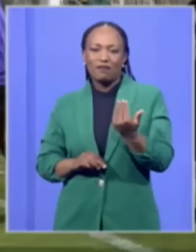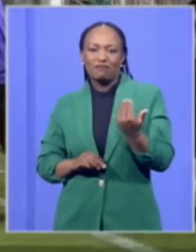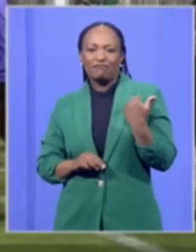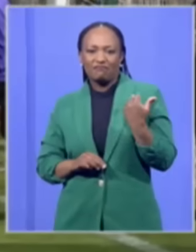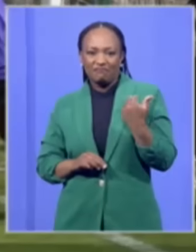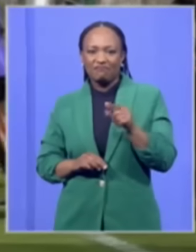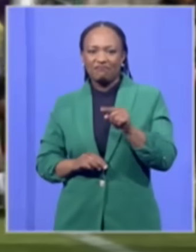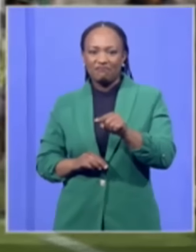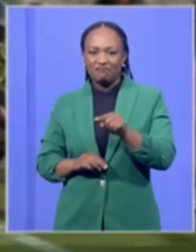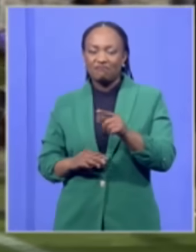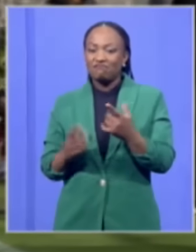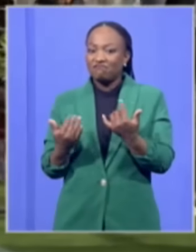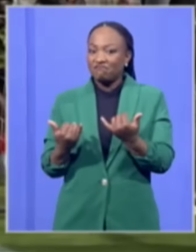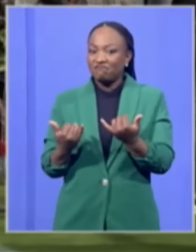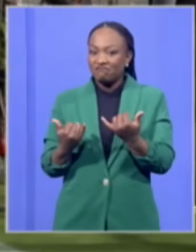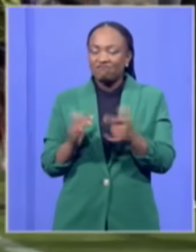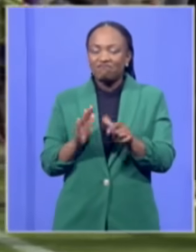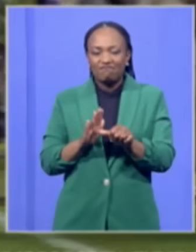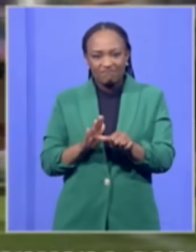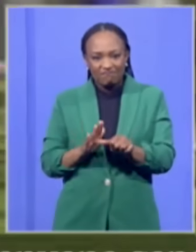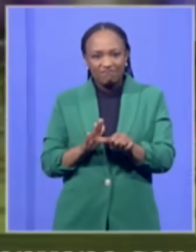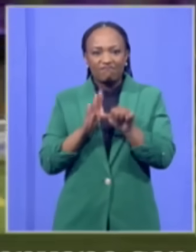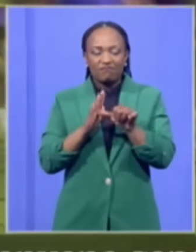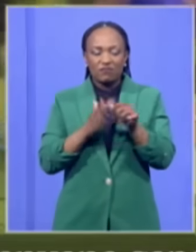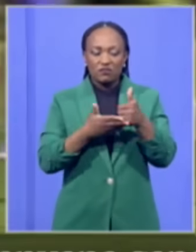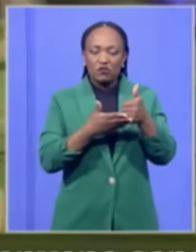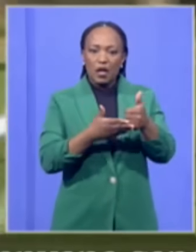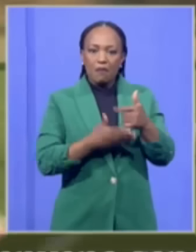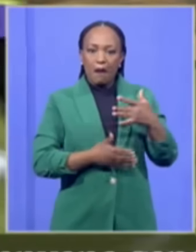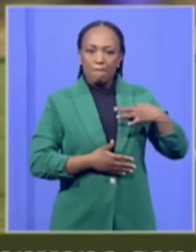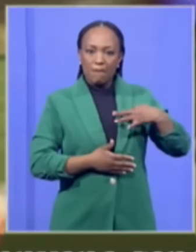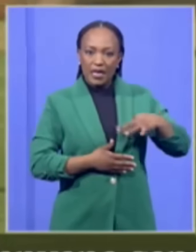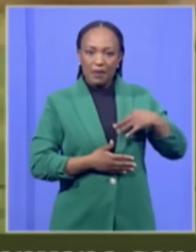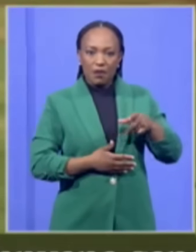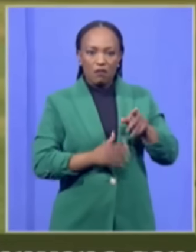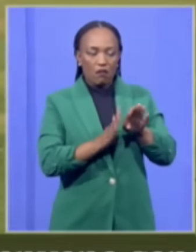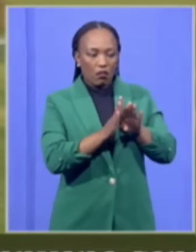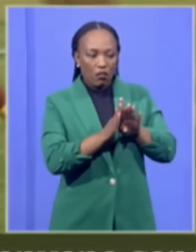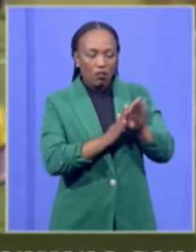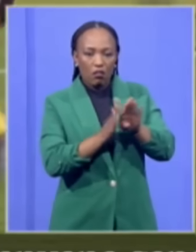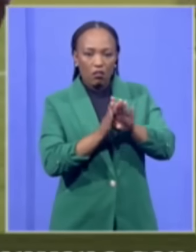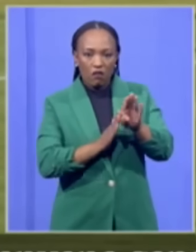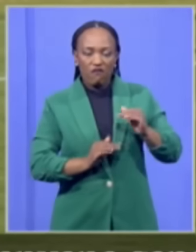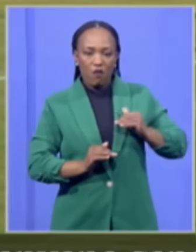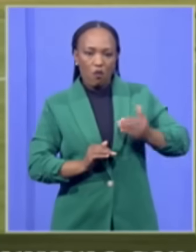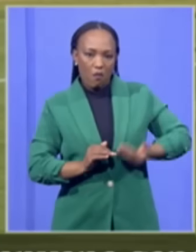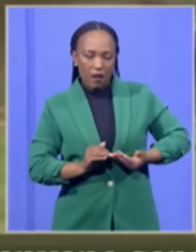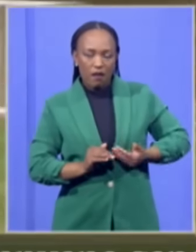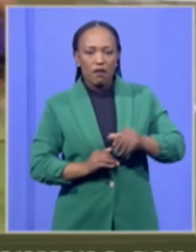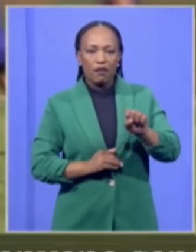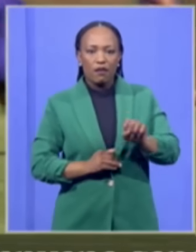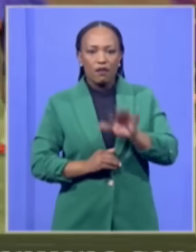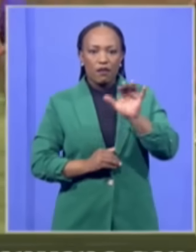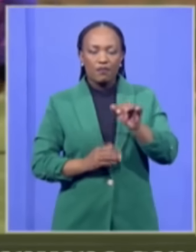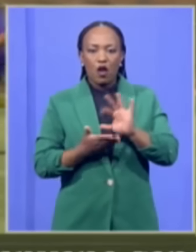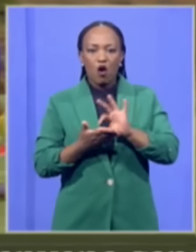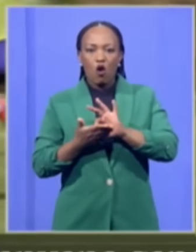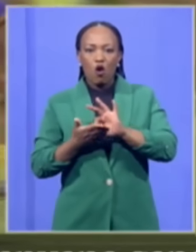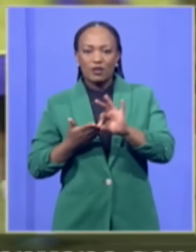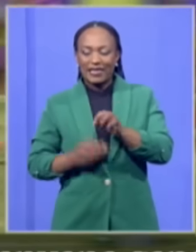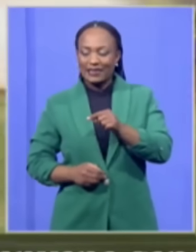2009 gomme e bile bohlokwa go hlabolla le go tšwetša pele kgwele ya maoto ya basadi ka Afrika Borwa. Kontraka ya